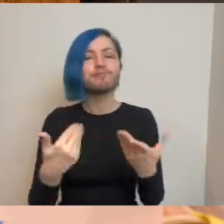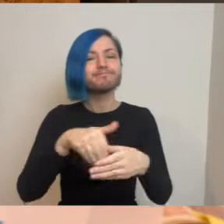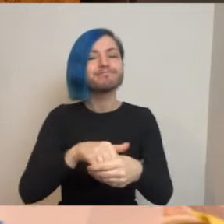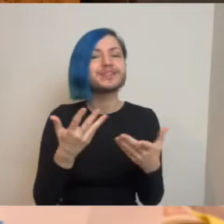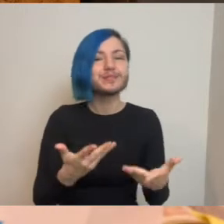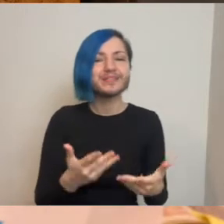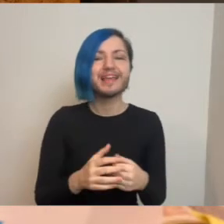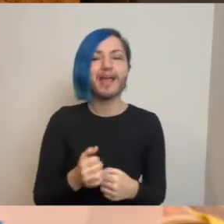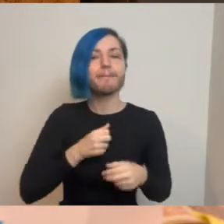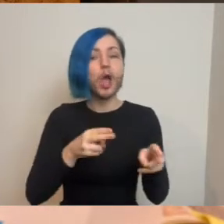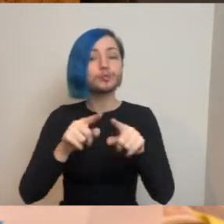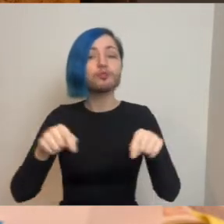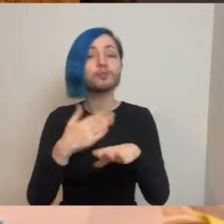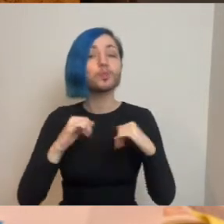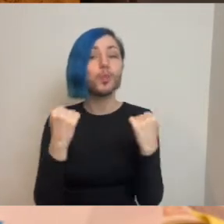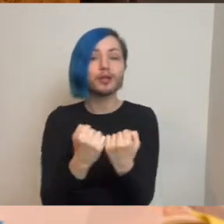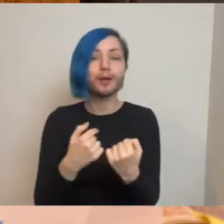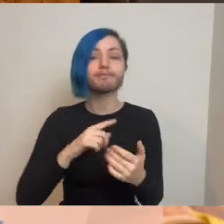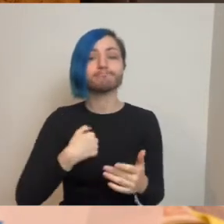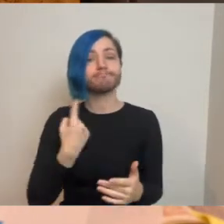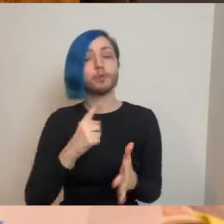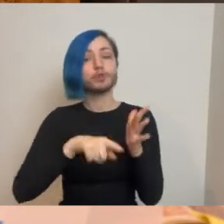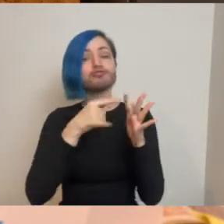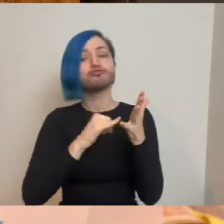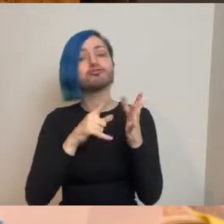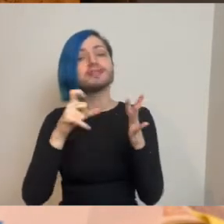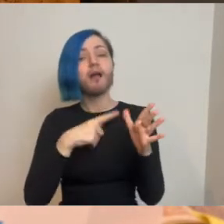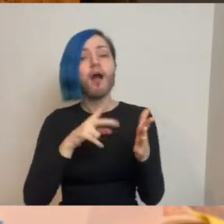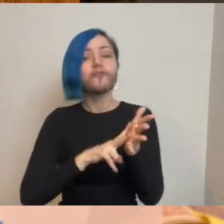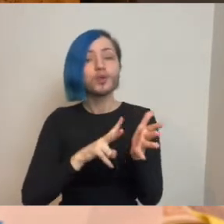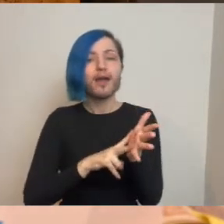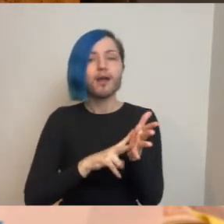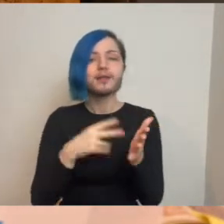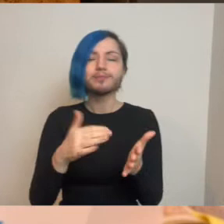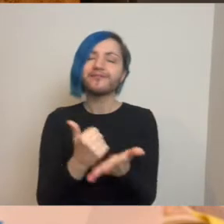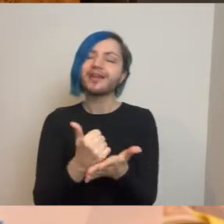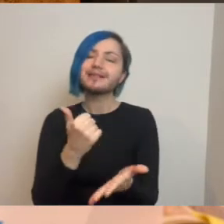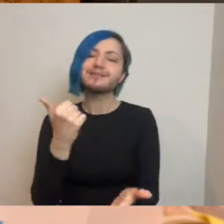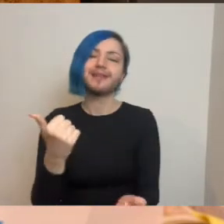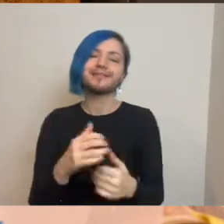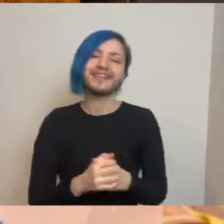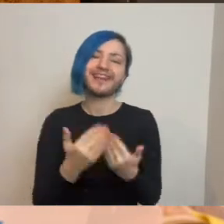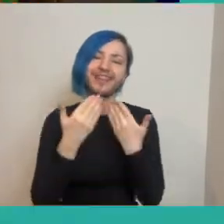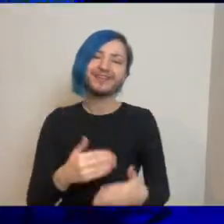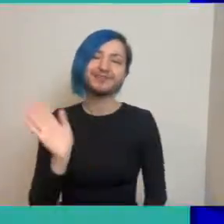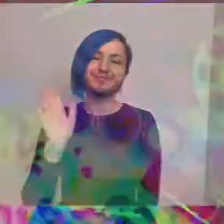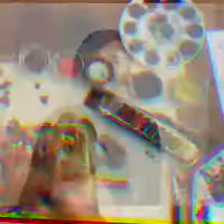me today at my Hospital Rooms workshop. I'm Jessica Voorsanger, and it's been absolutely fantastic having you here. Bye.